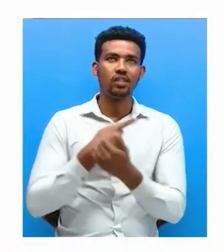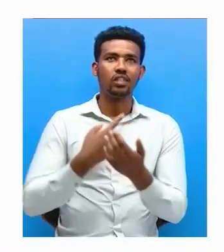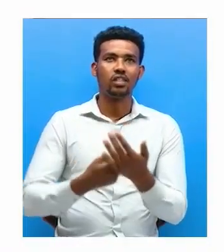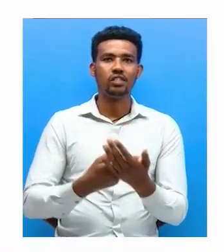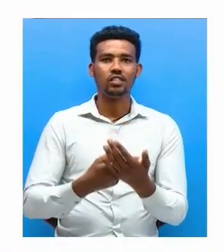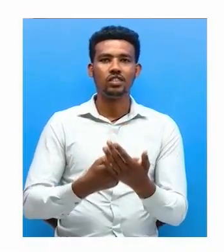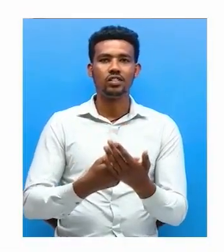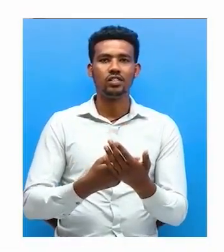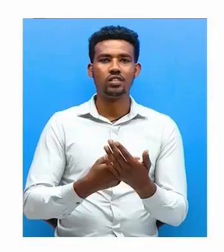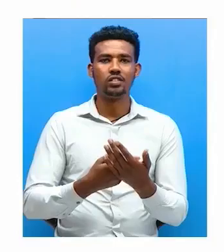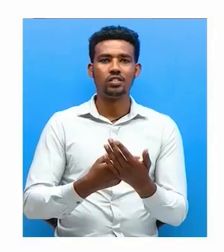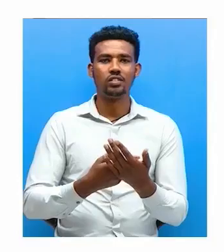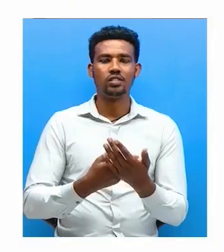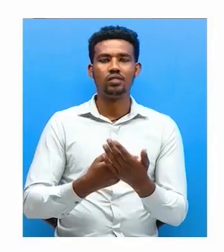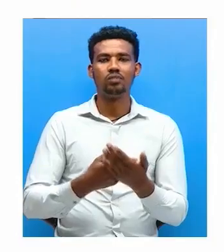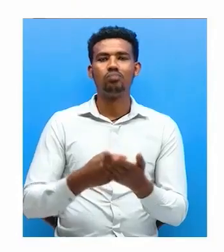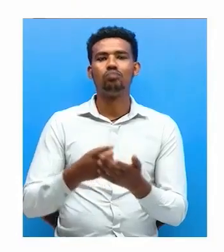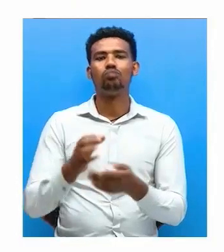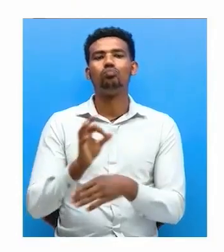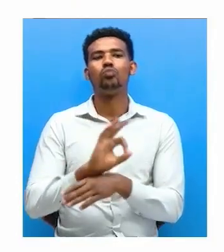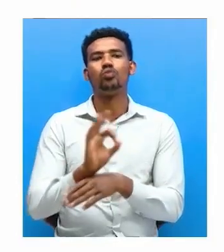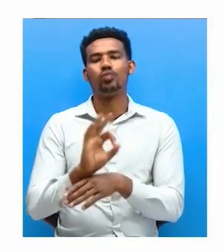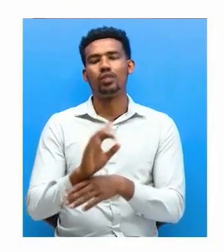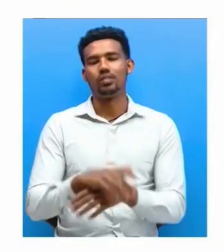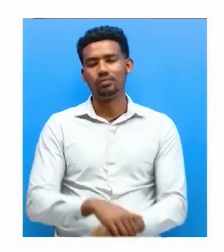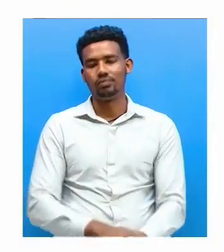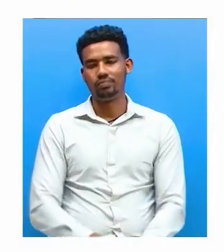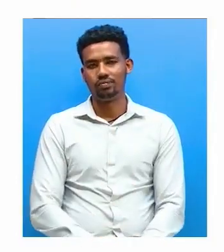this movie.